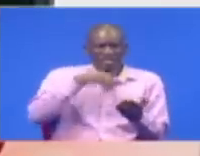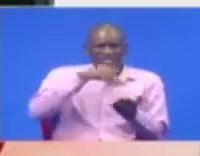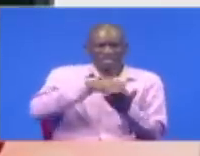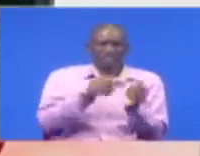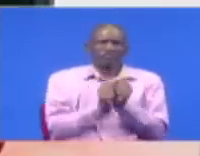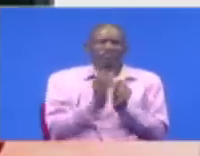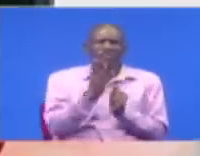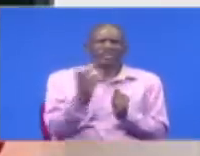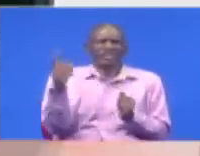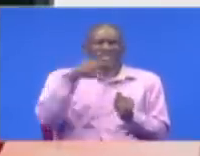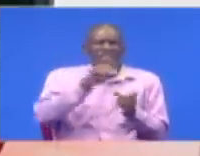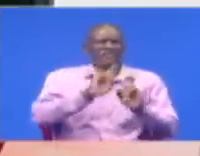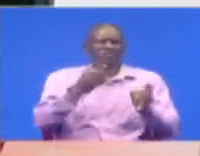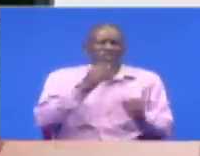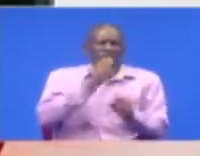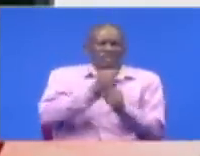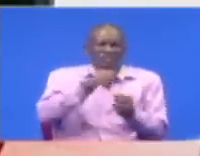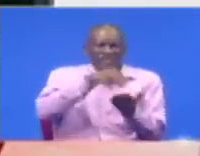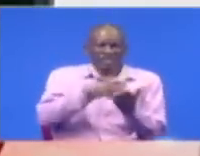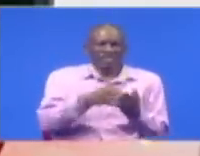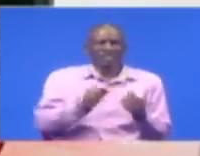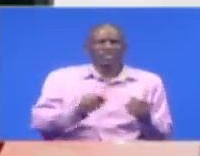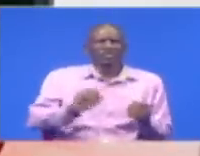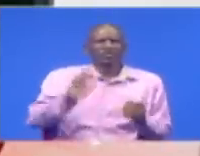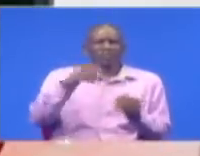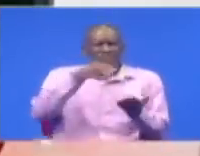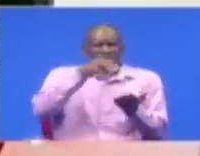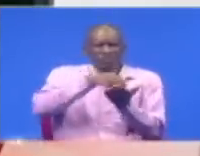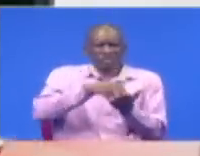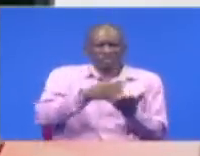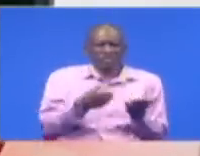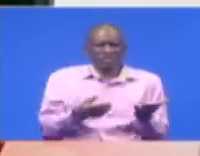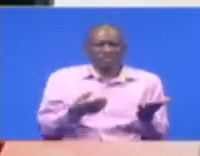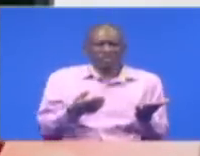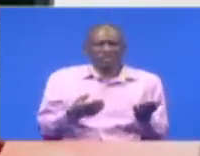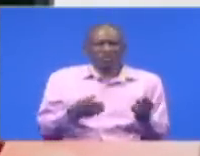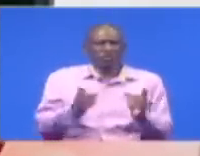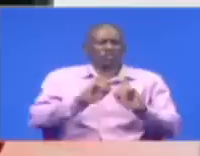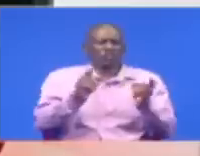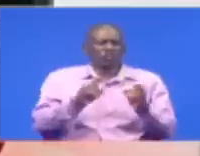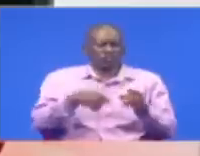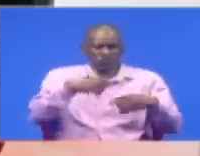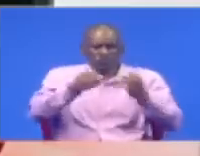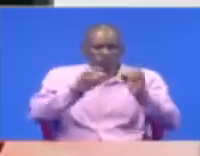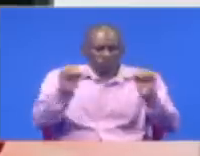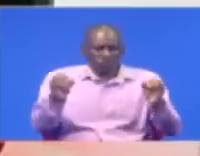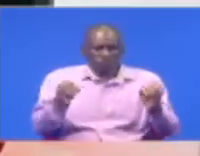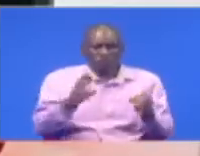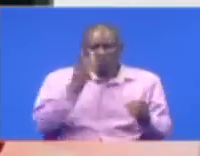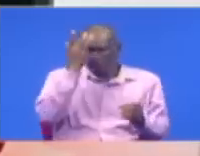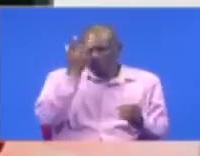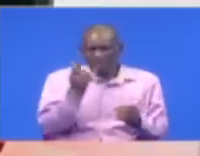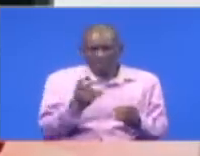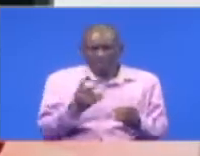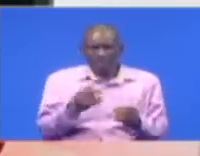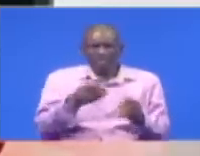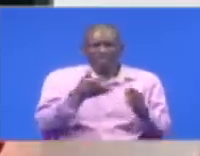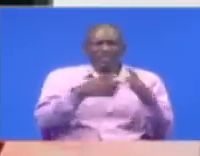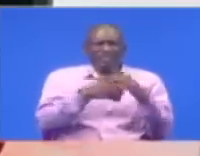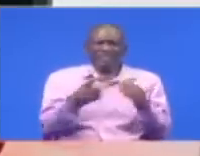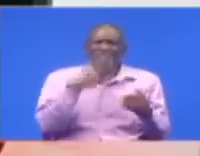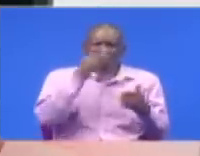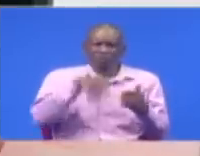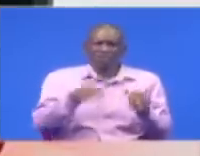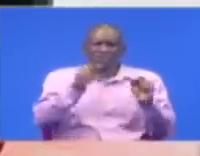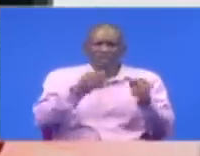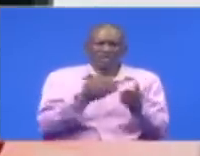day. So the presidential petition was not heard. It was not heard because they started saying that can there